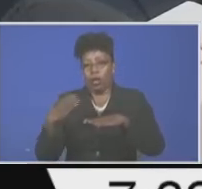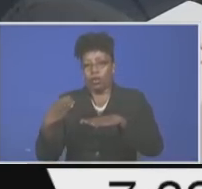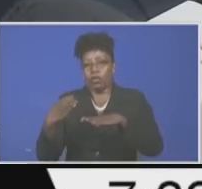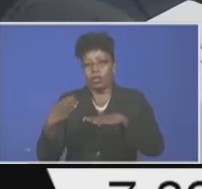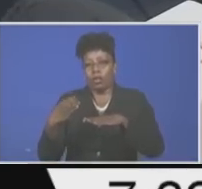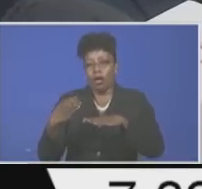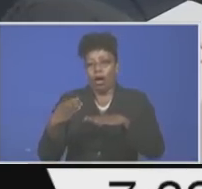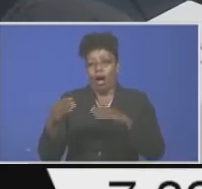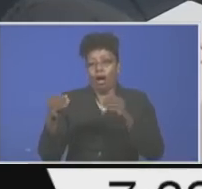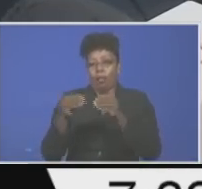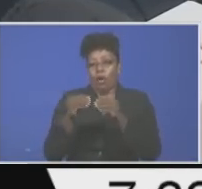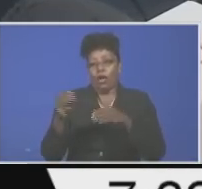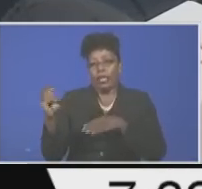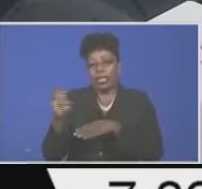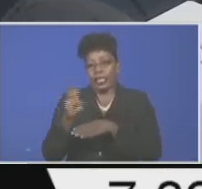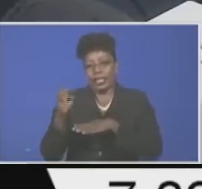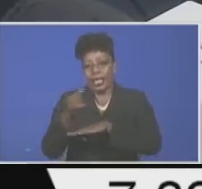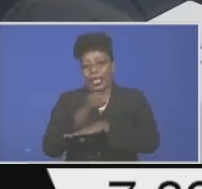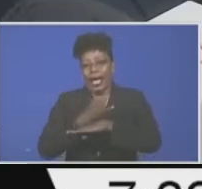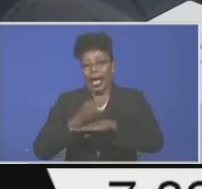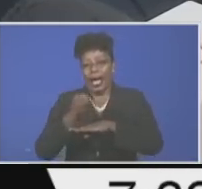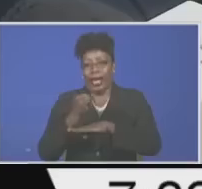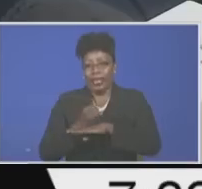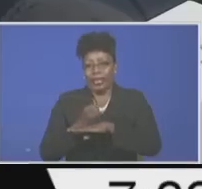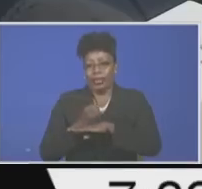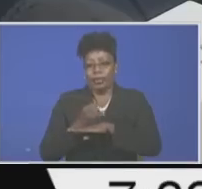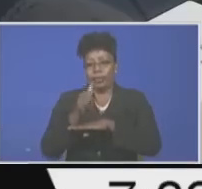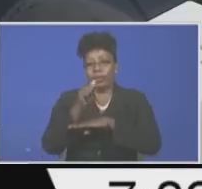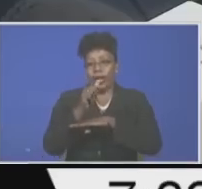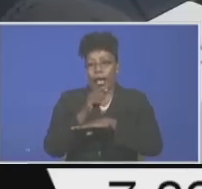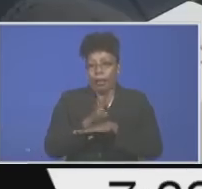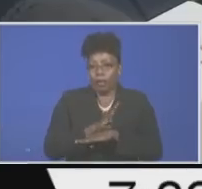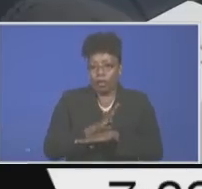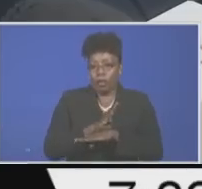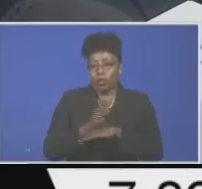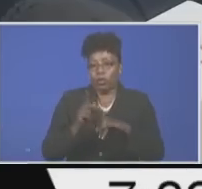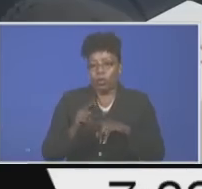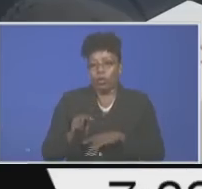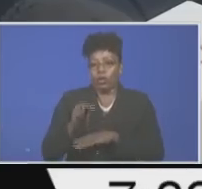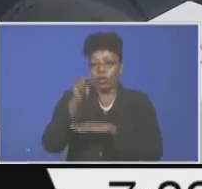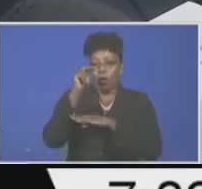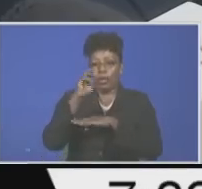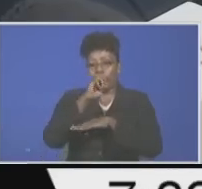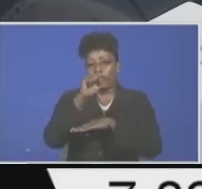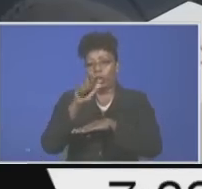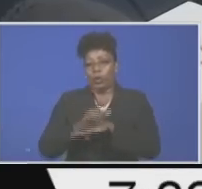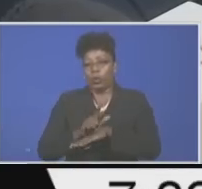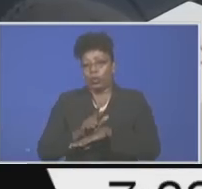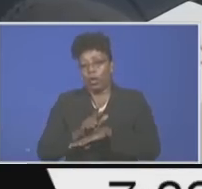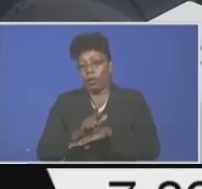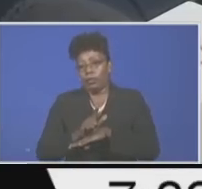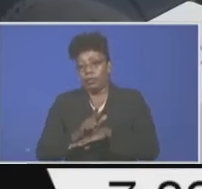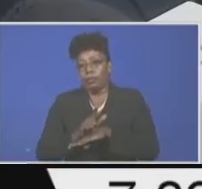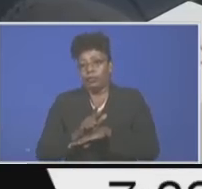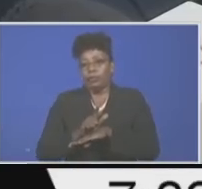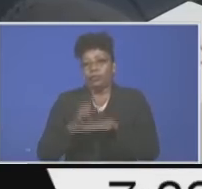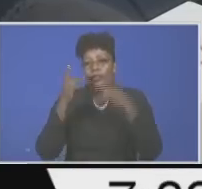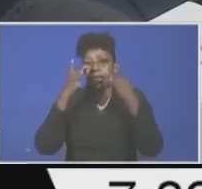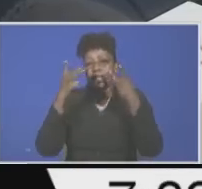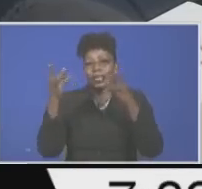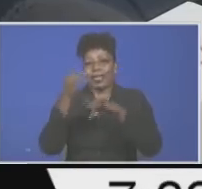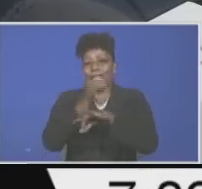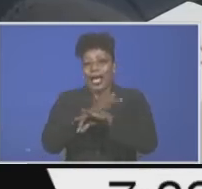of our more easterly islands, namely Abaco to our north, Eleuthera, and Cat